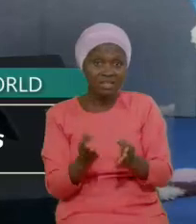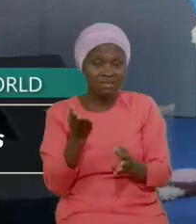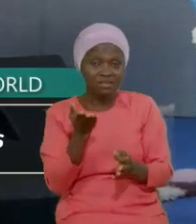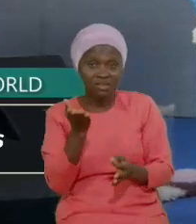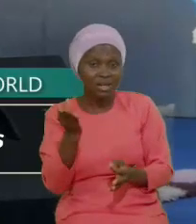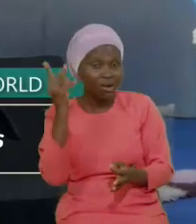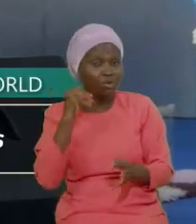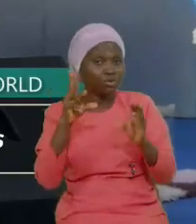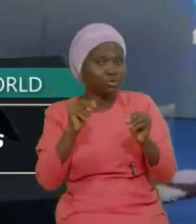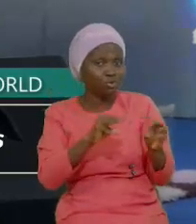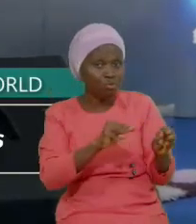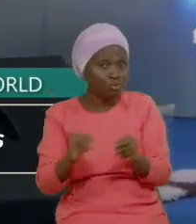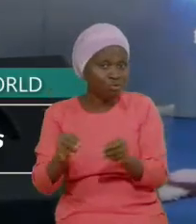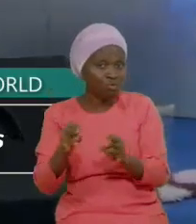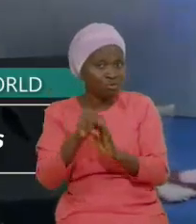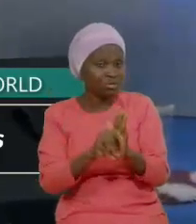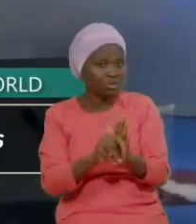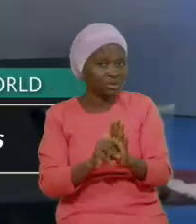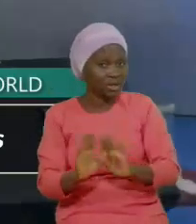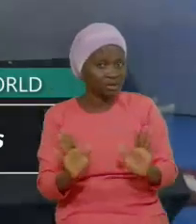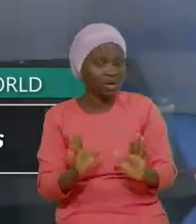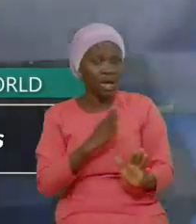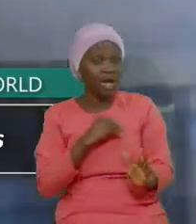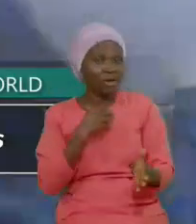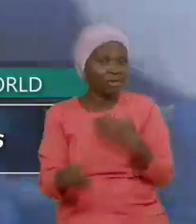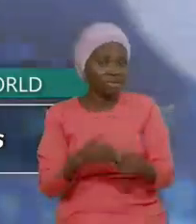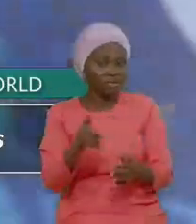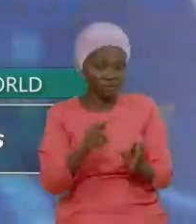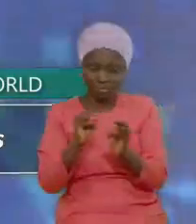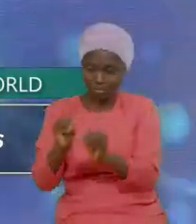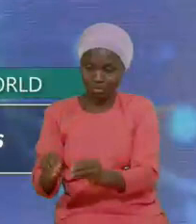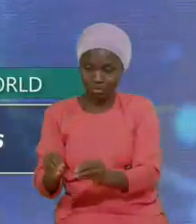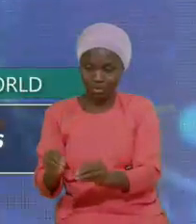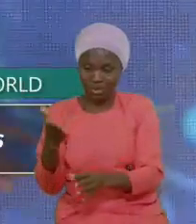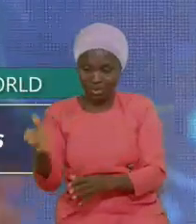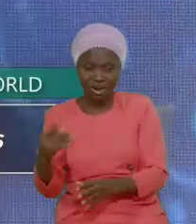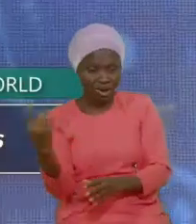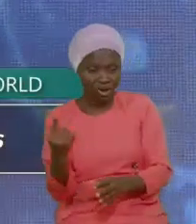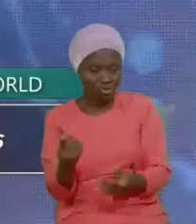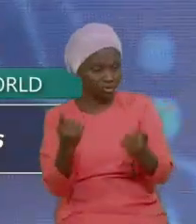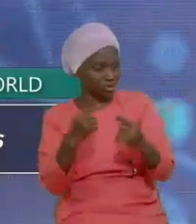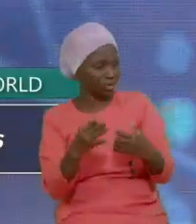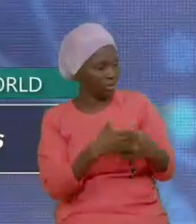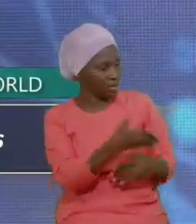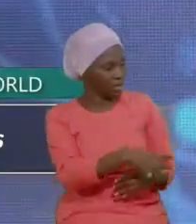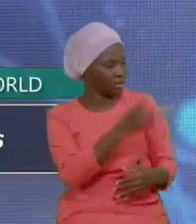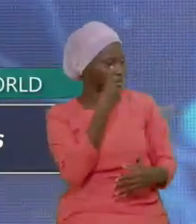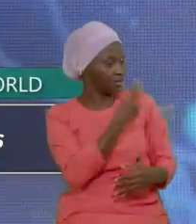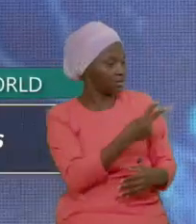at all, and whatever you put there, you always come there and you always see